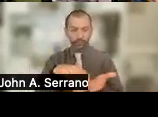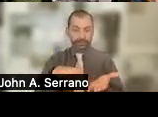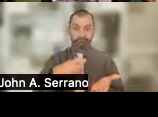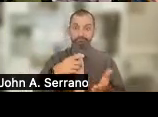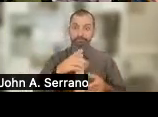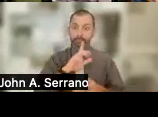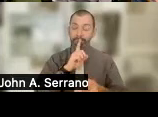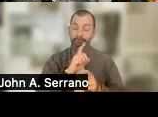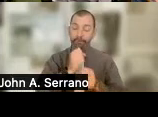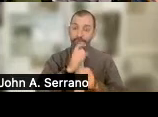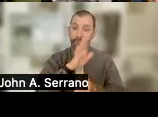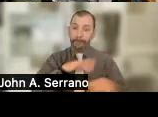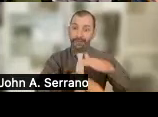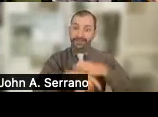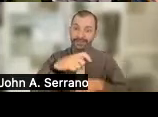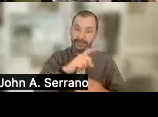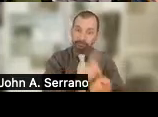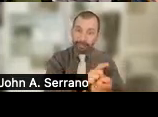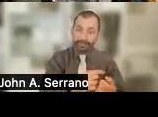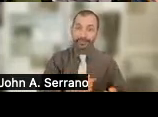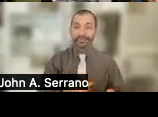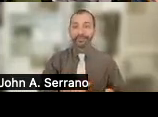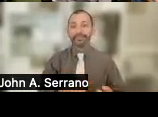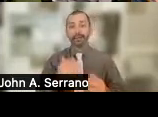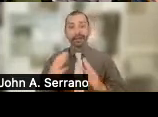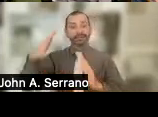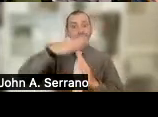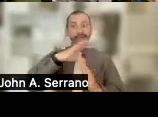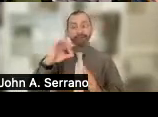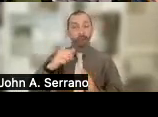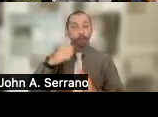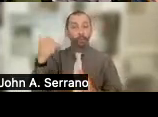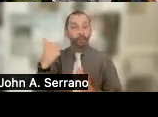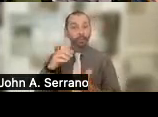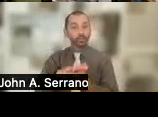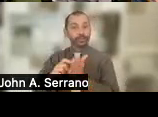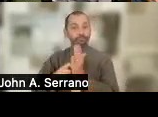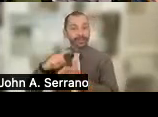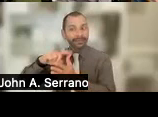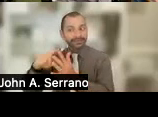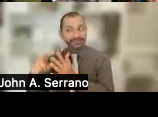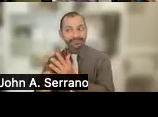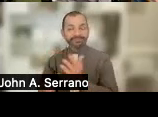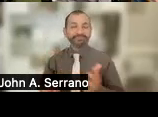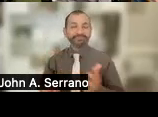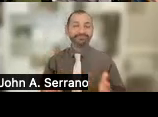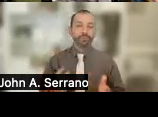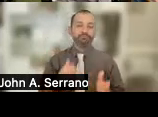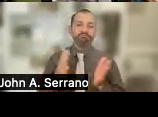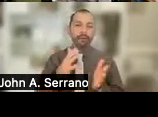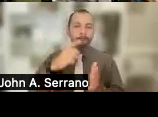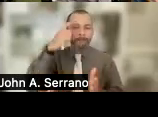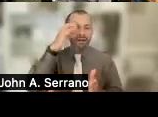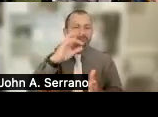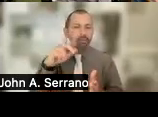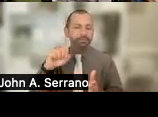through it, but we can't afford to do that anymore. Are the needs being met? Are we on top of all